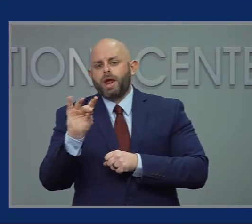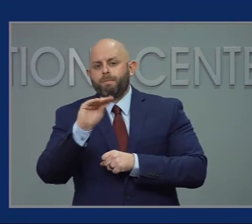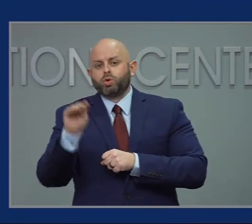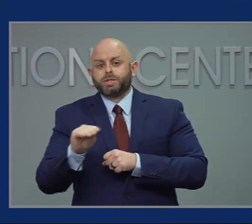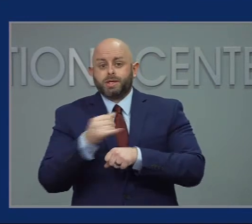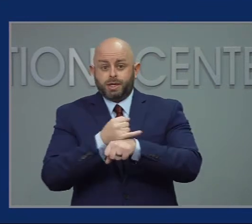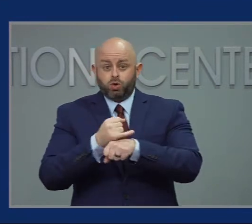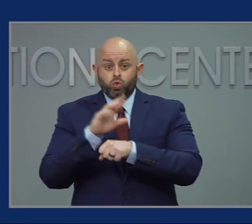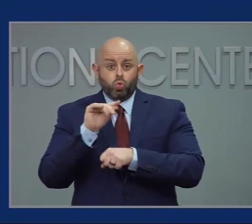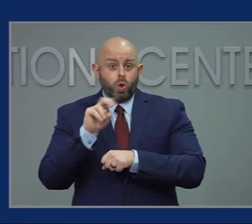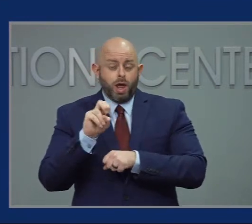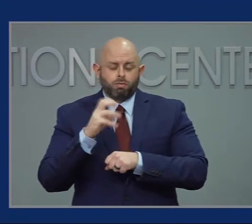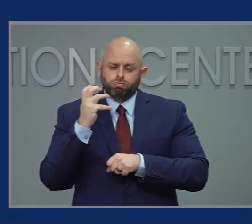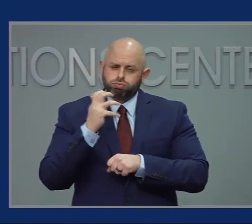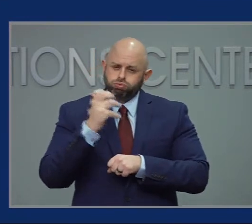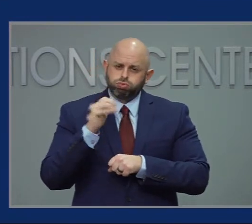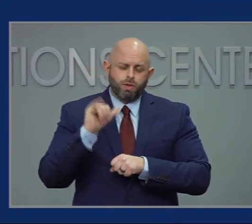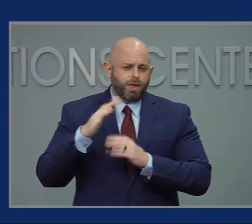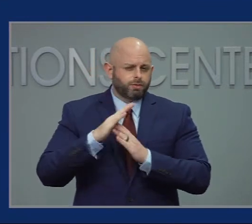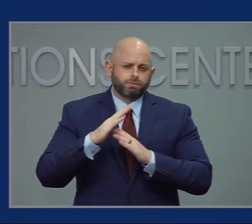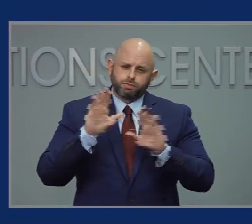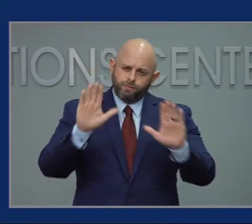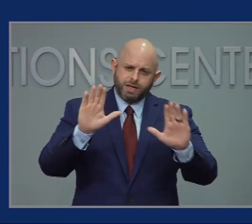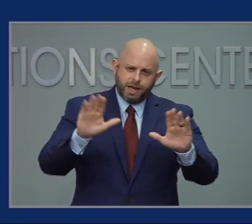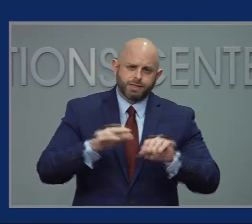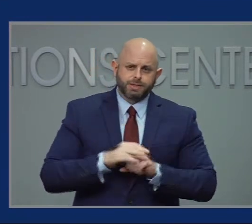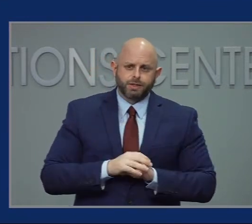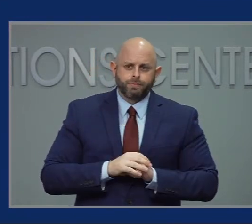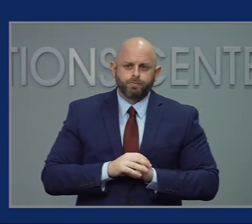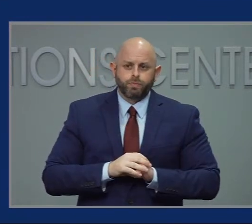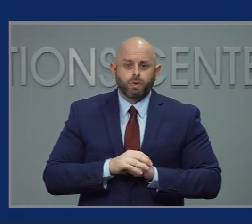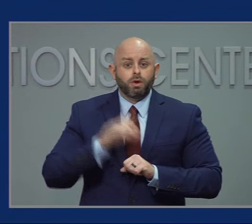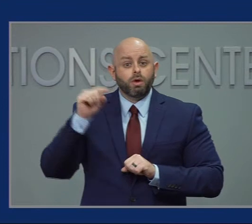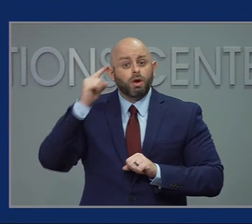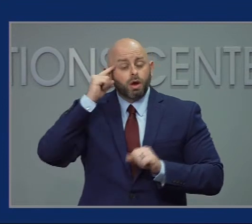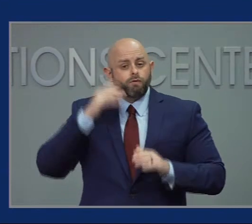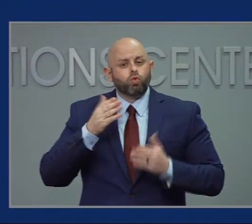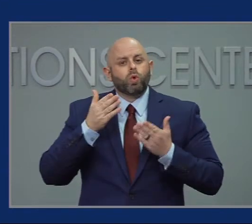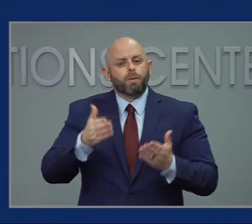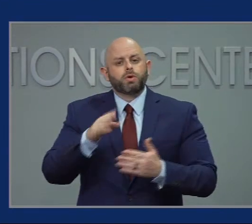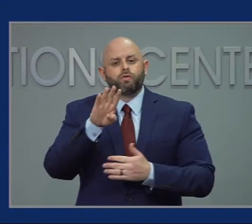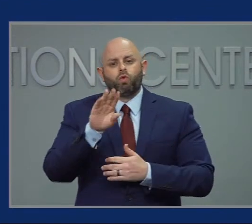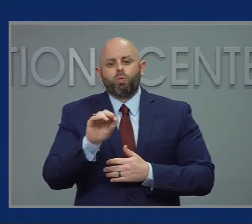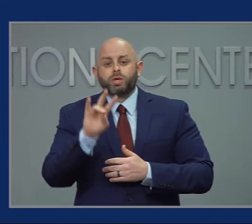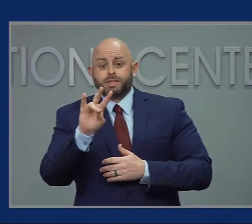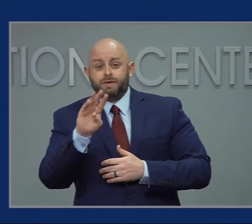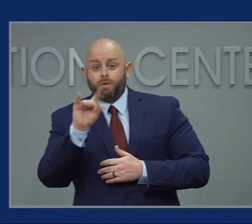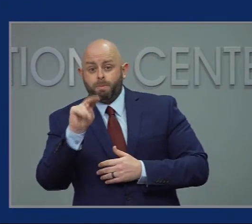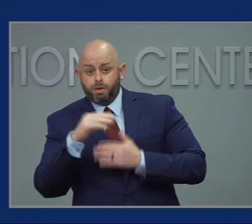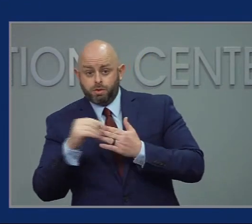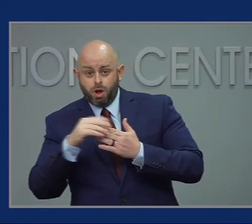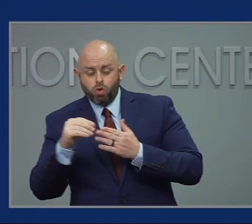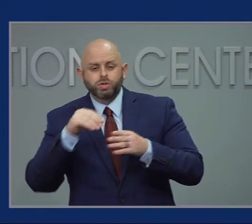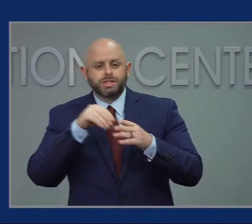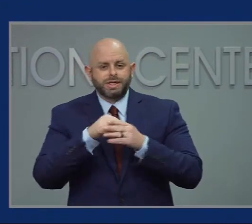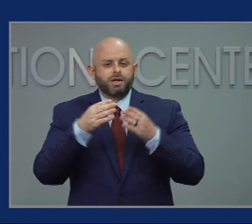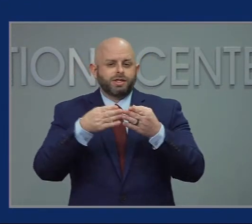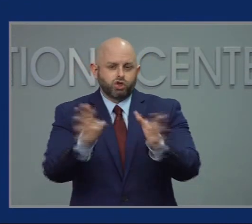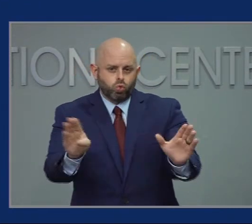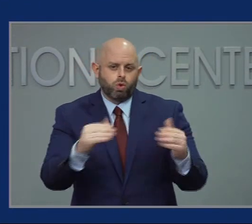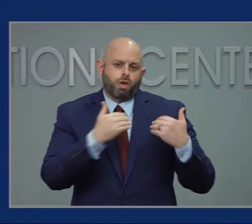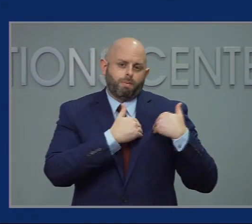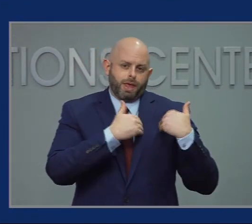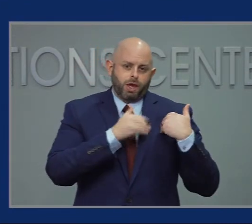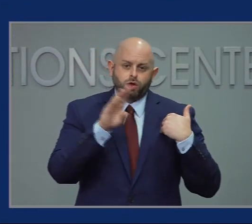interest rate, which is fantastic. The governor recommends $4.7 billion in a general obligation